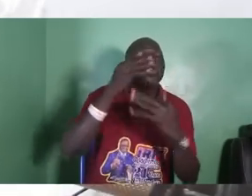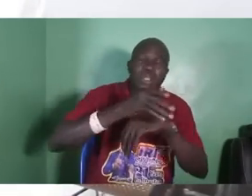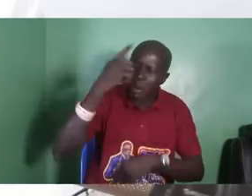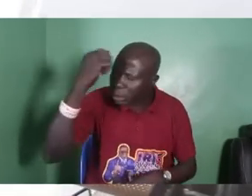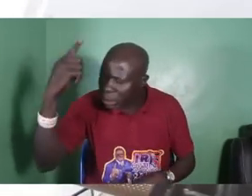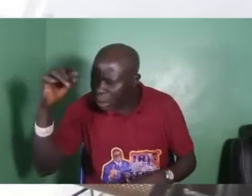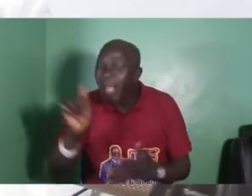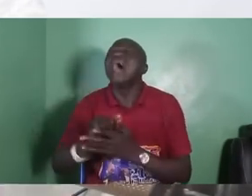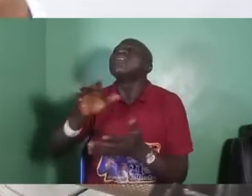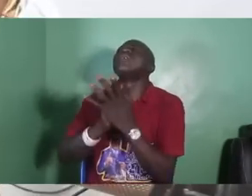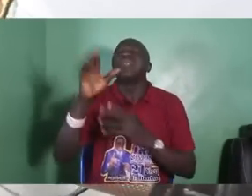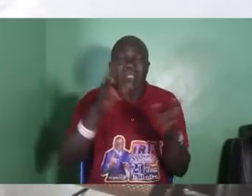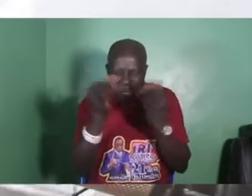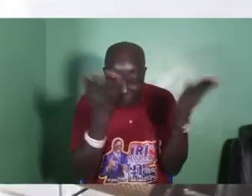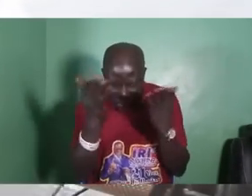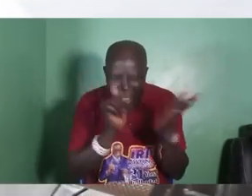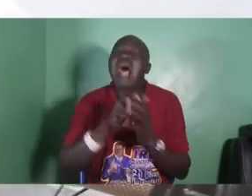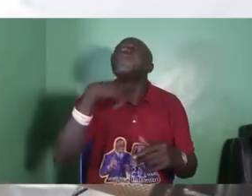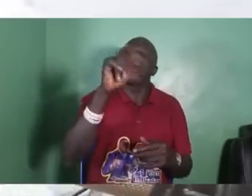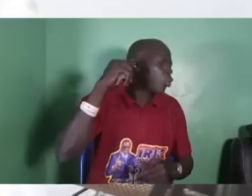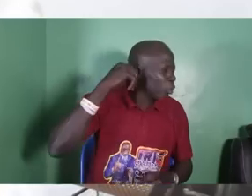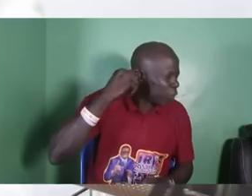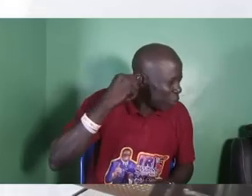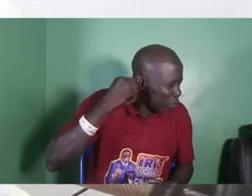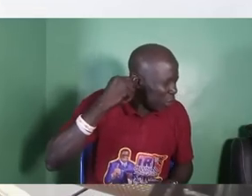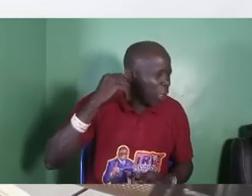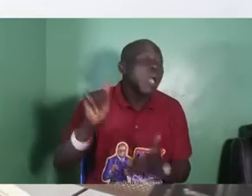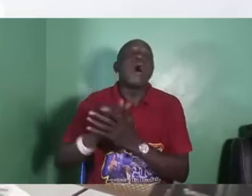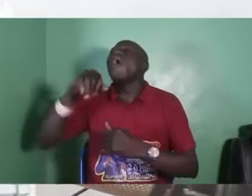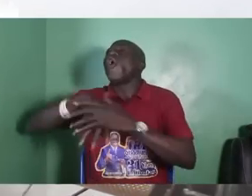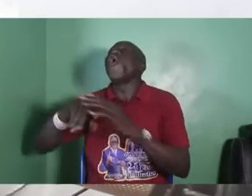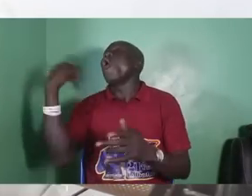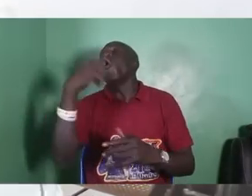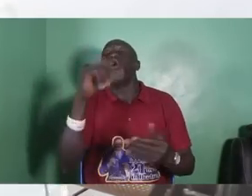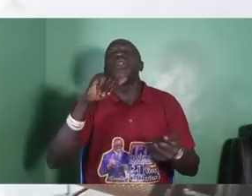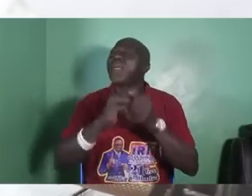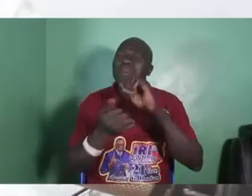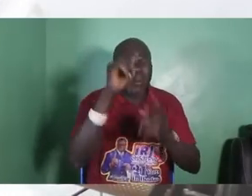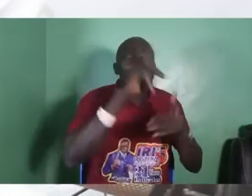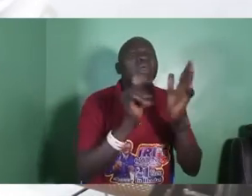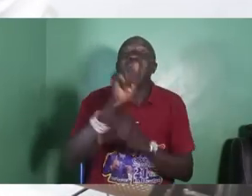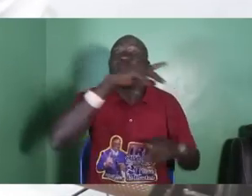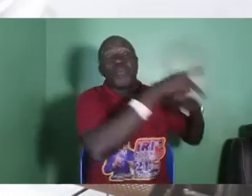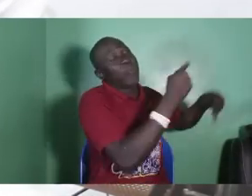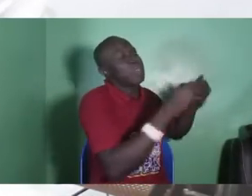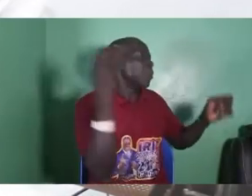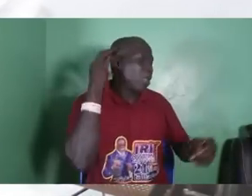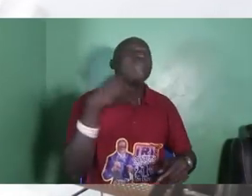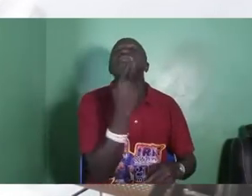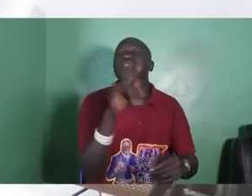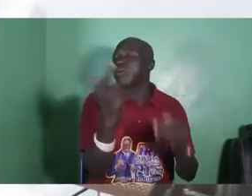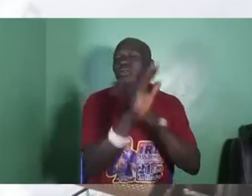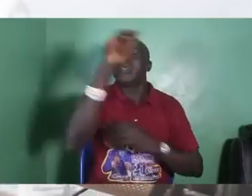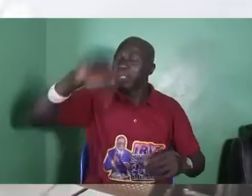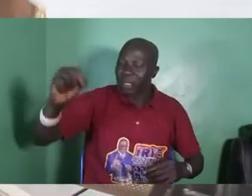in the tree. What say na say? Moses my servant. Pass on it. That spoke to physically. He's only major prophet lo gbo won. I want you know worry that can hear the voice of God.